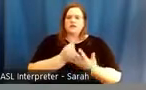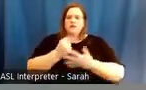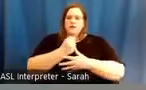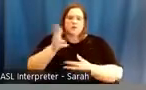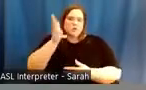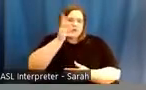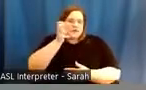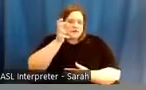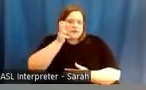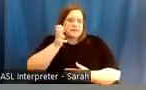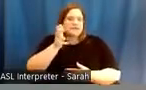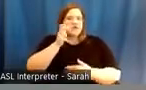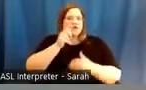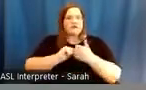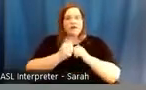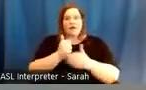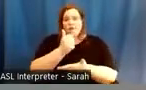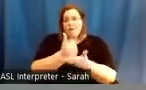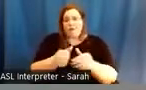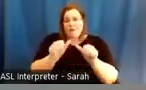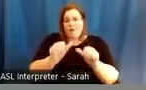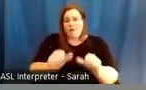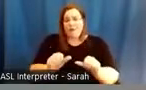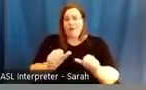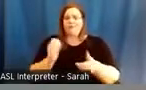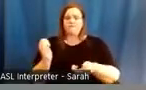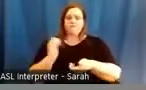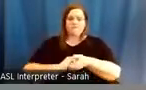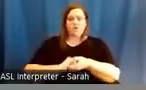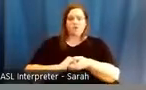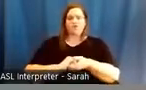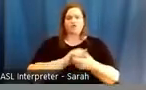we can help and partner and make connections to